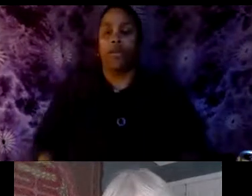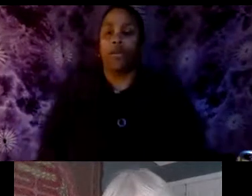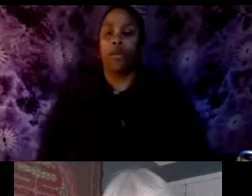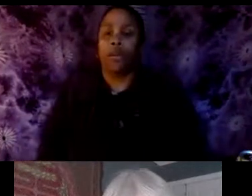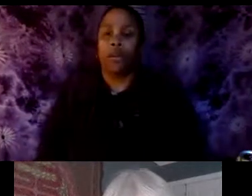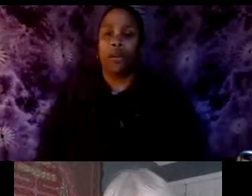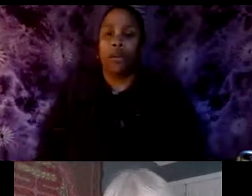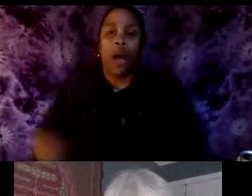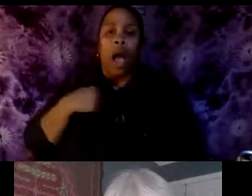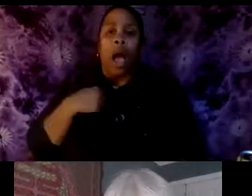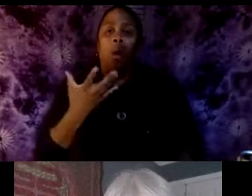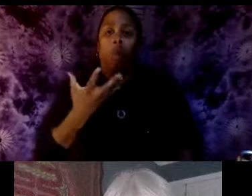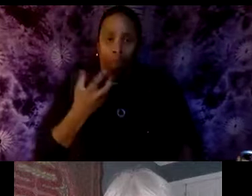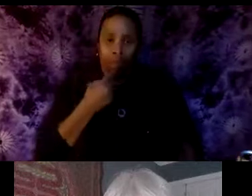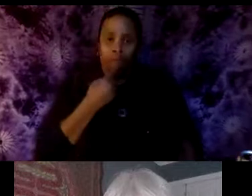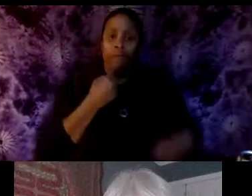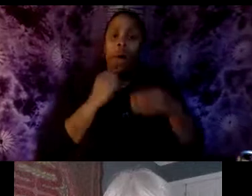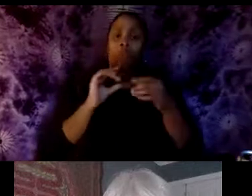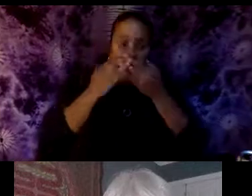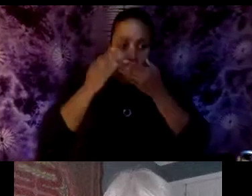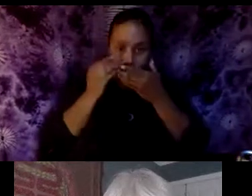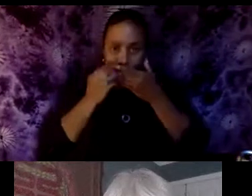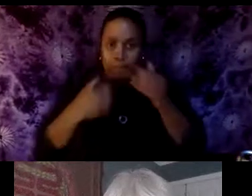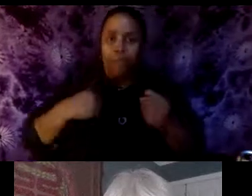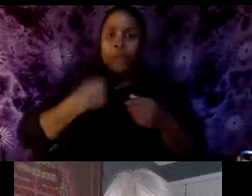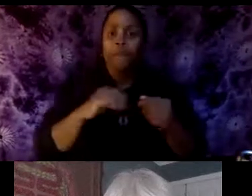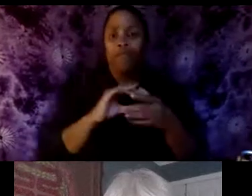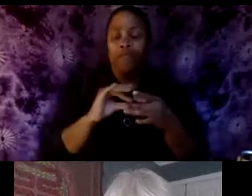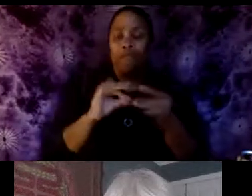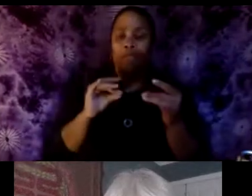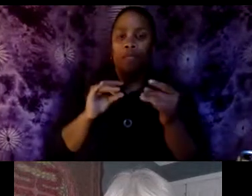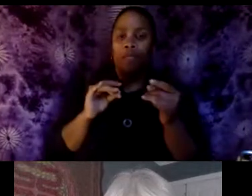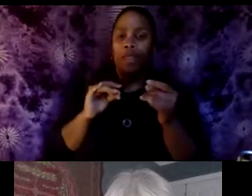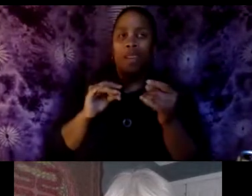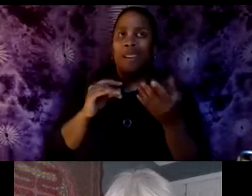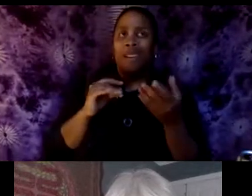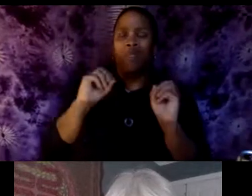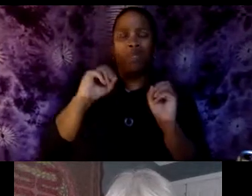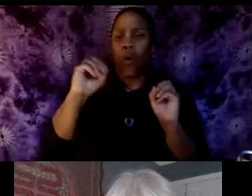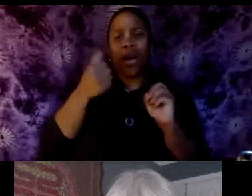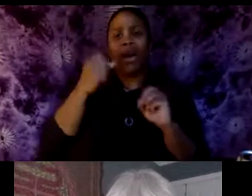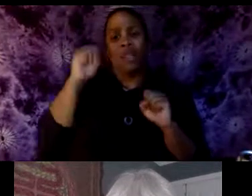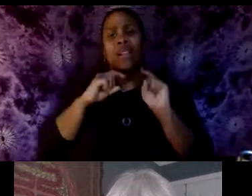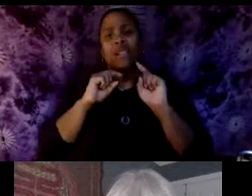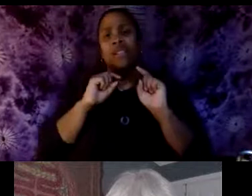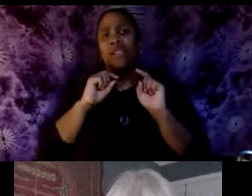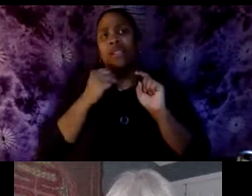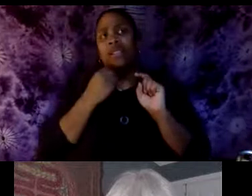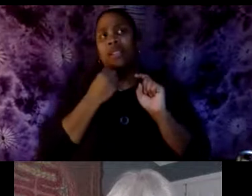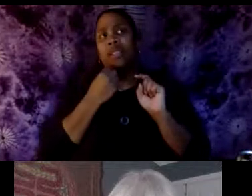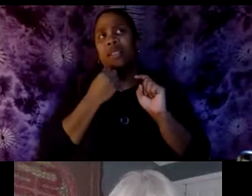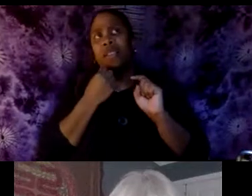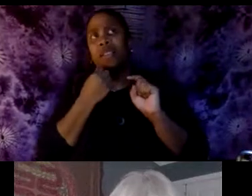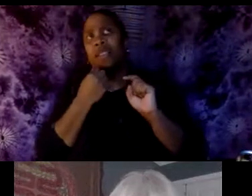Oh yeah, I was just gonna say, and also, I don't know that anyone can tell us how many lessons that we have in life, you know, I mean, because we're always